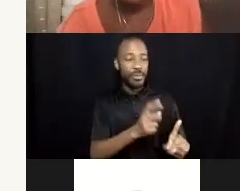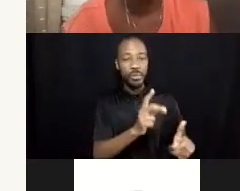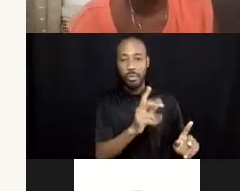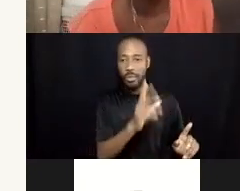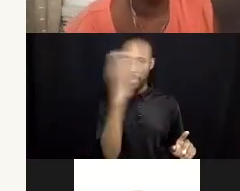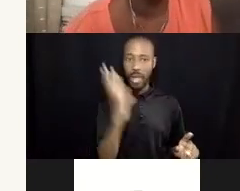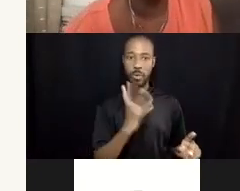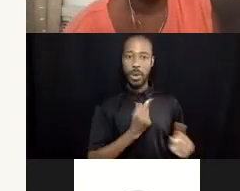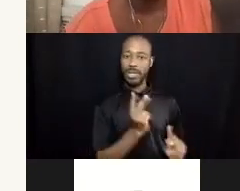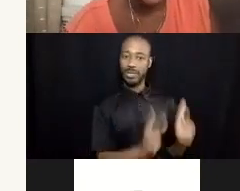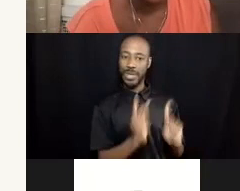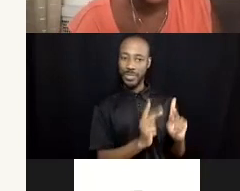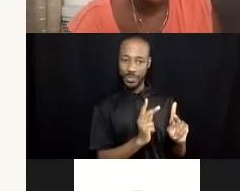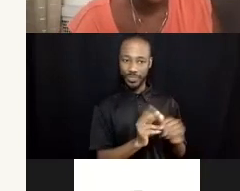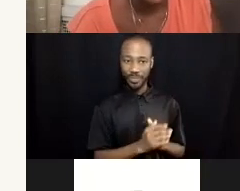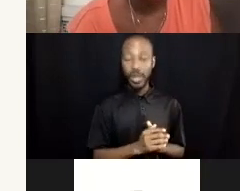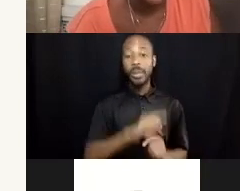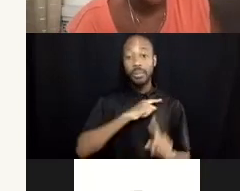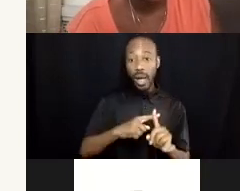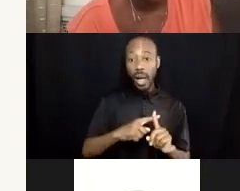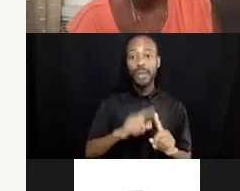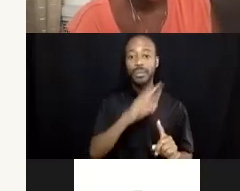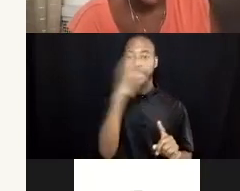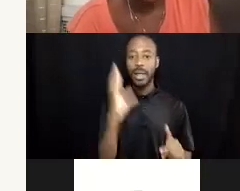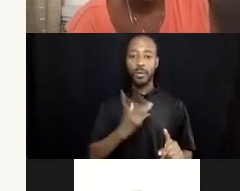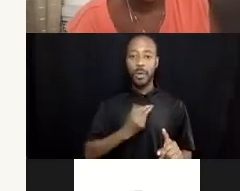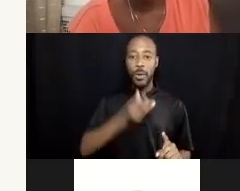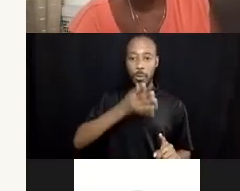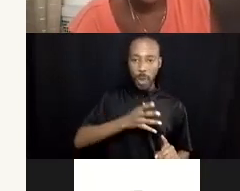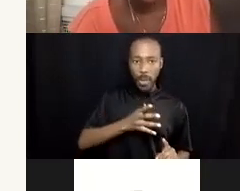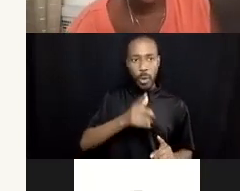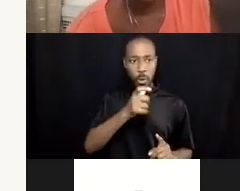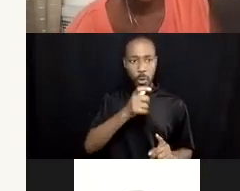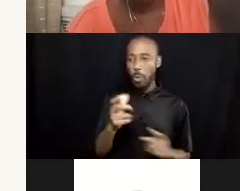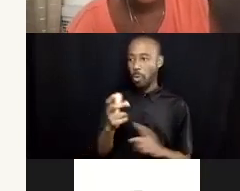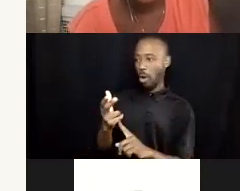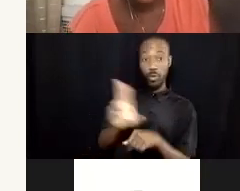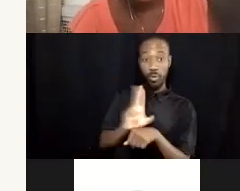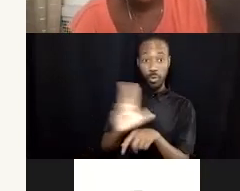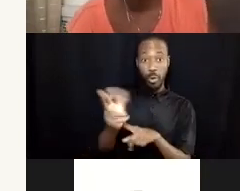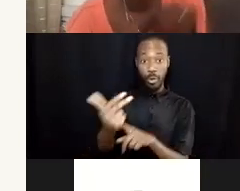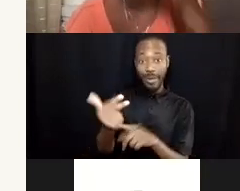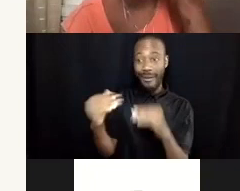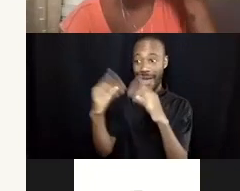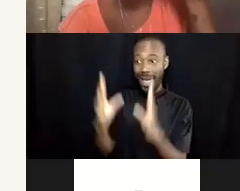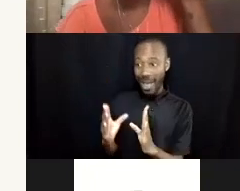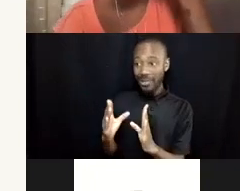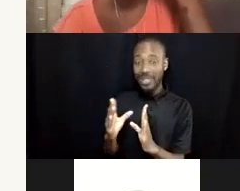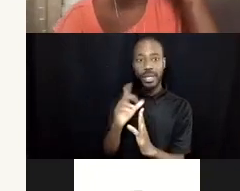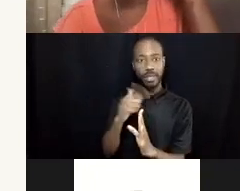We also intervened to support Black trans women navigating hotel housing by advocating that they not be displaced during the